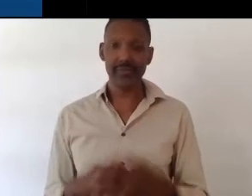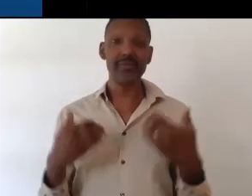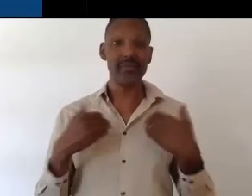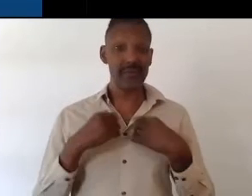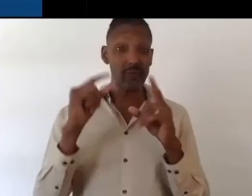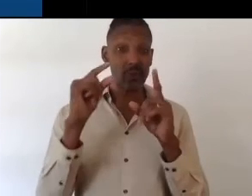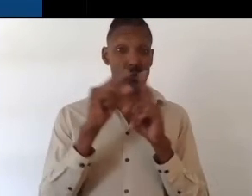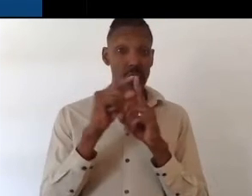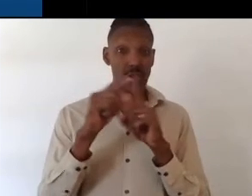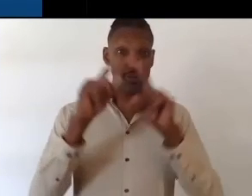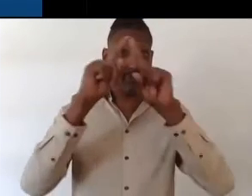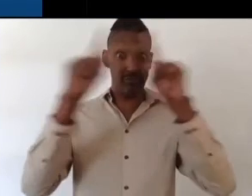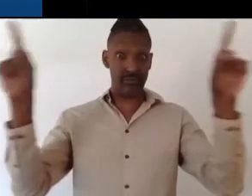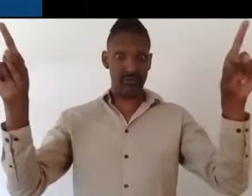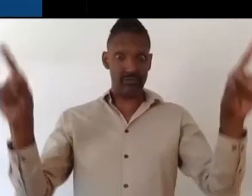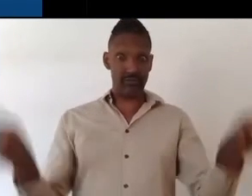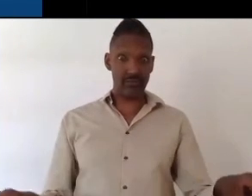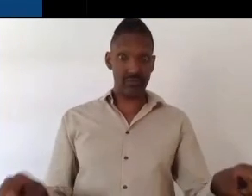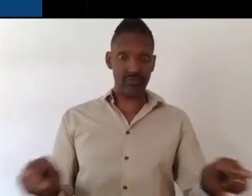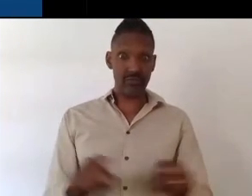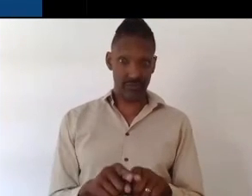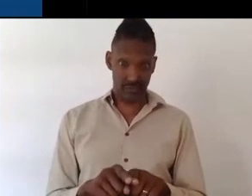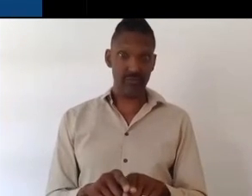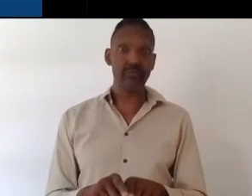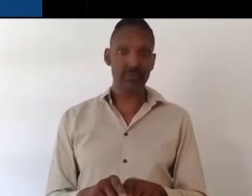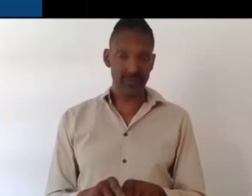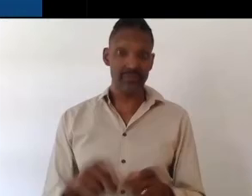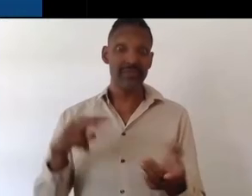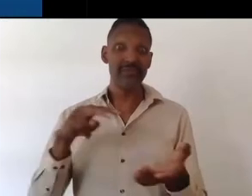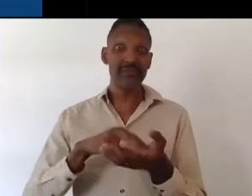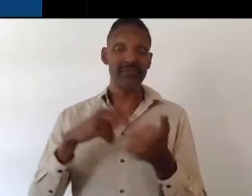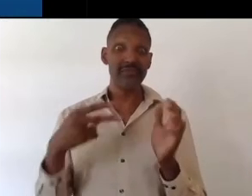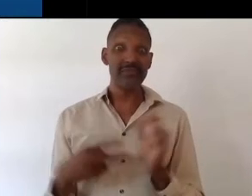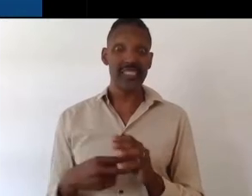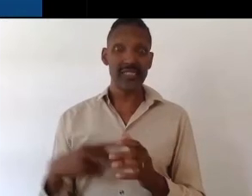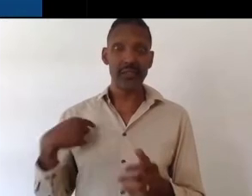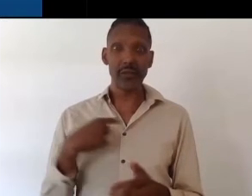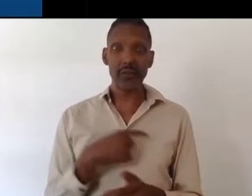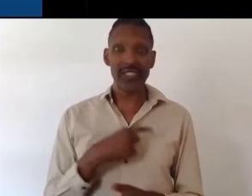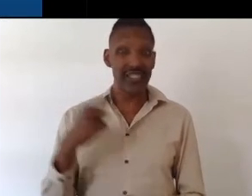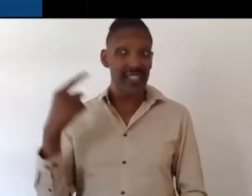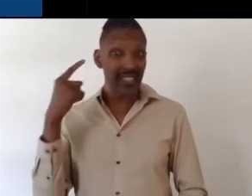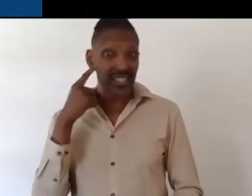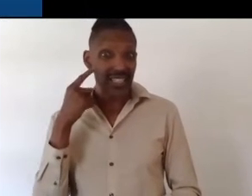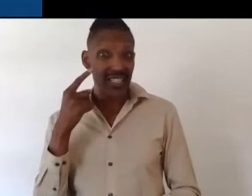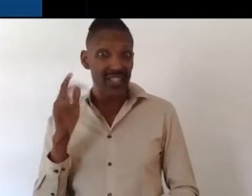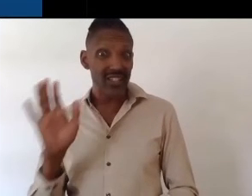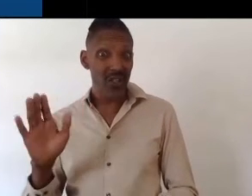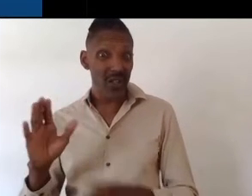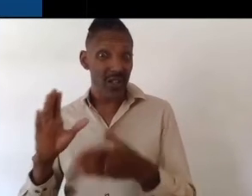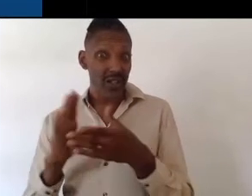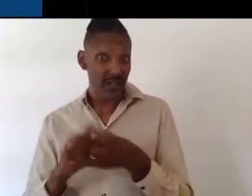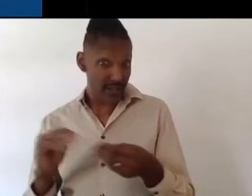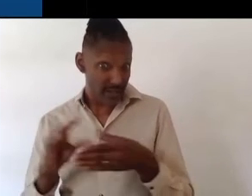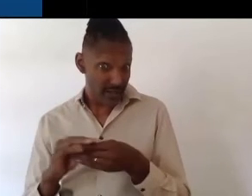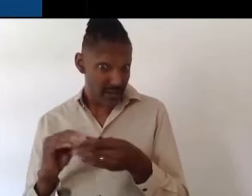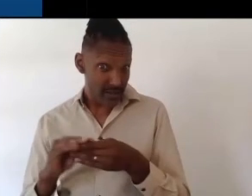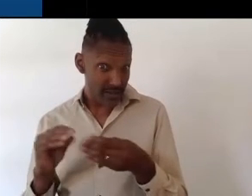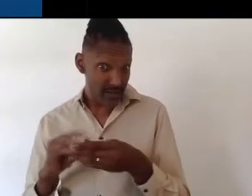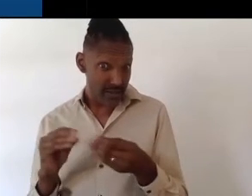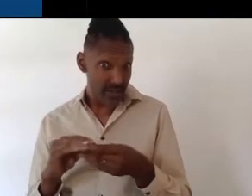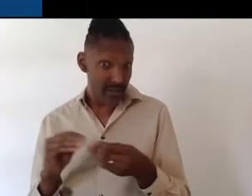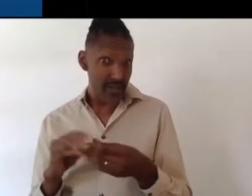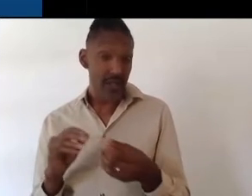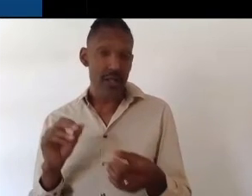question, or if we used a juicy word like compare or experiment, we would put it